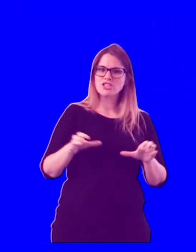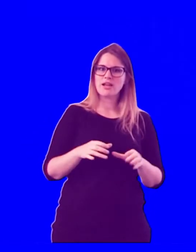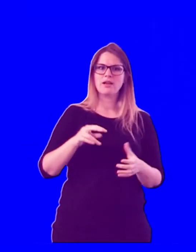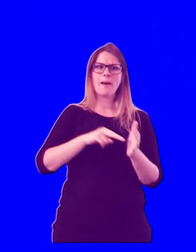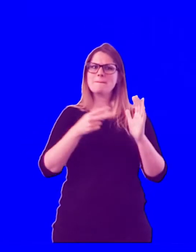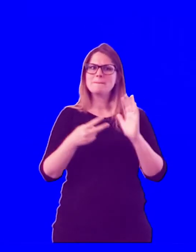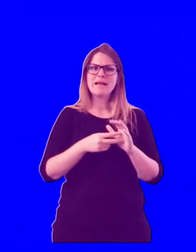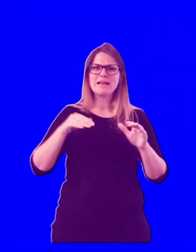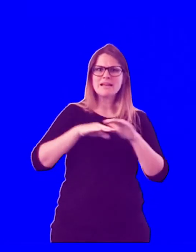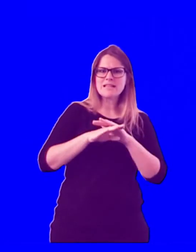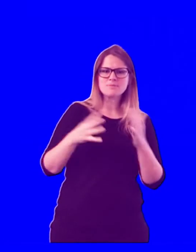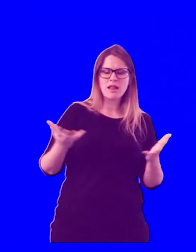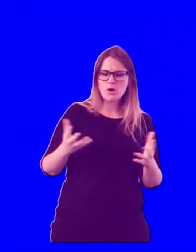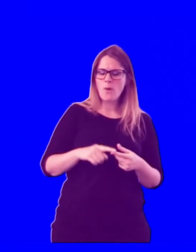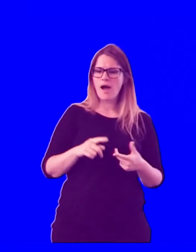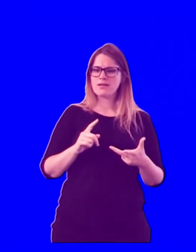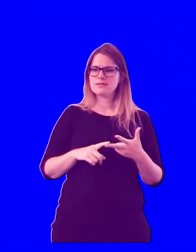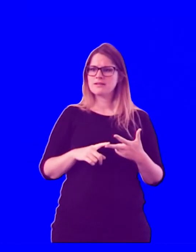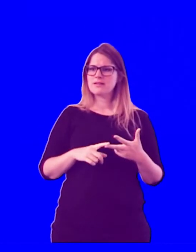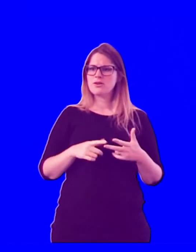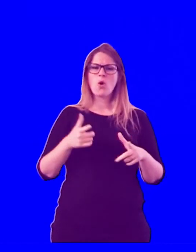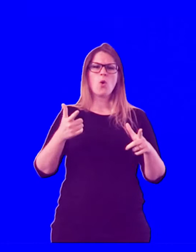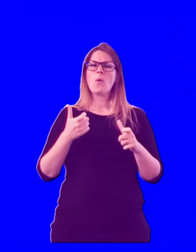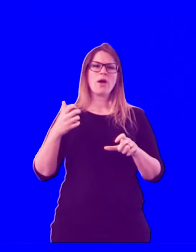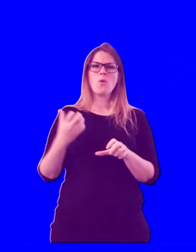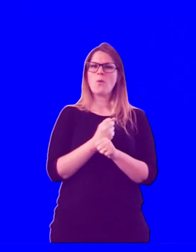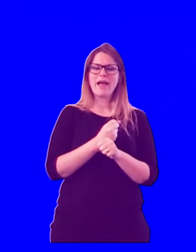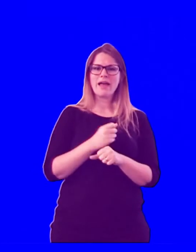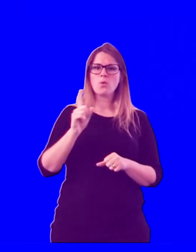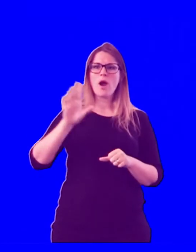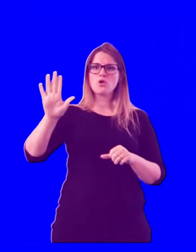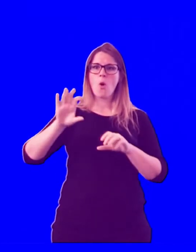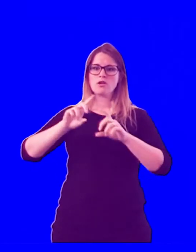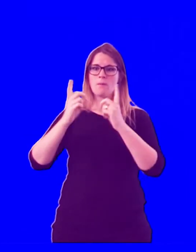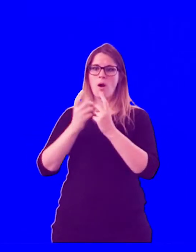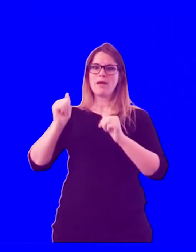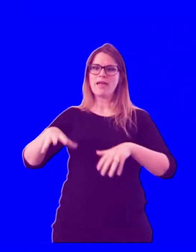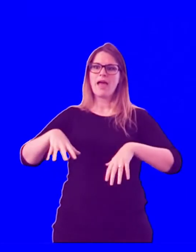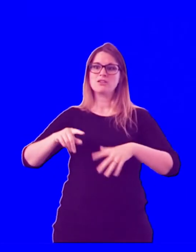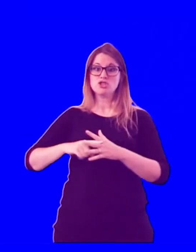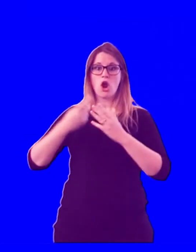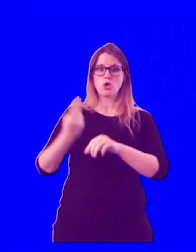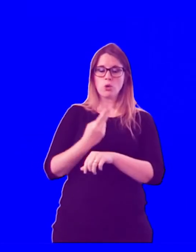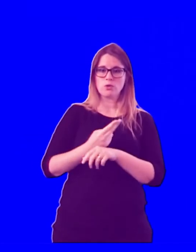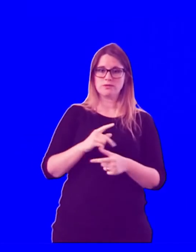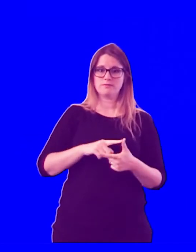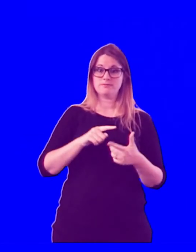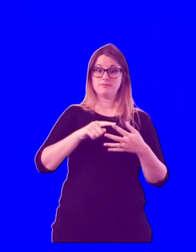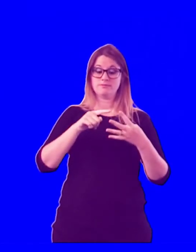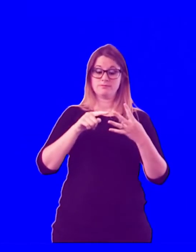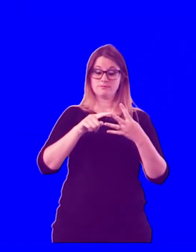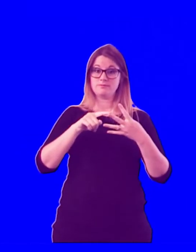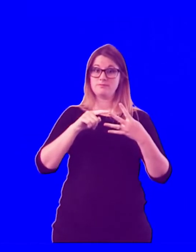defining accessibility, and quick wins that your organizations can adopt. The second part of the